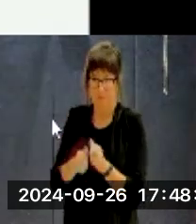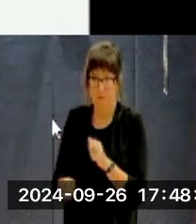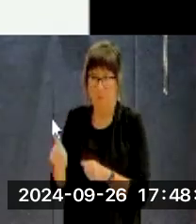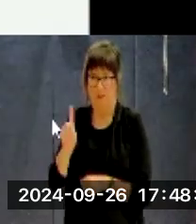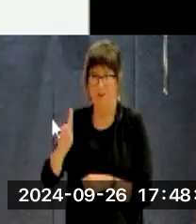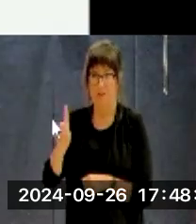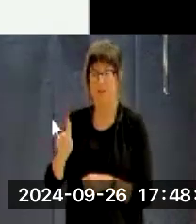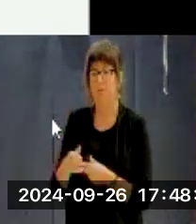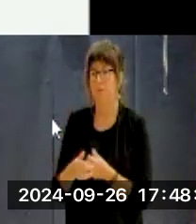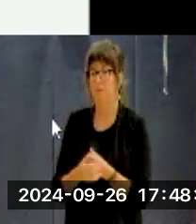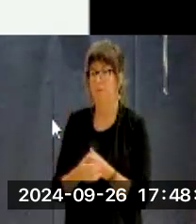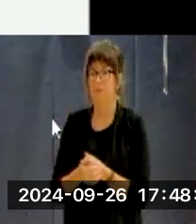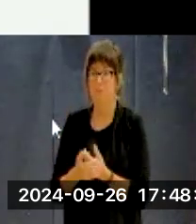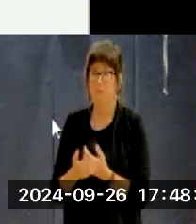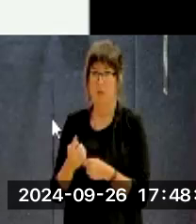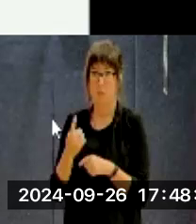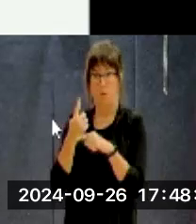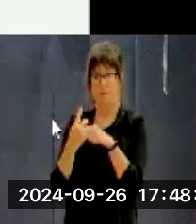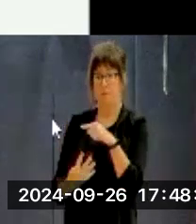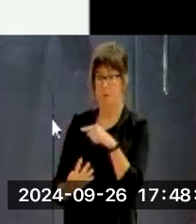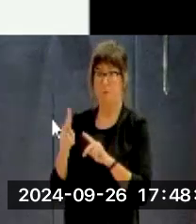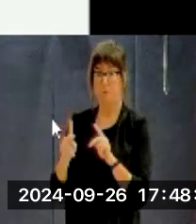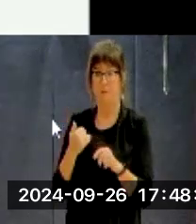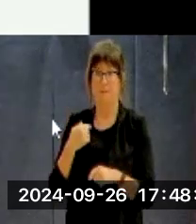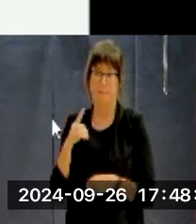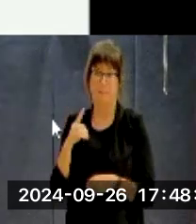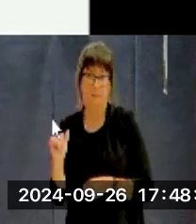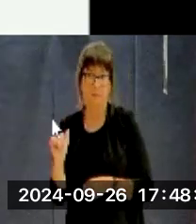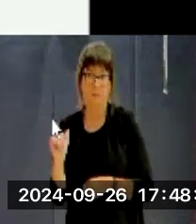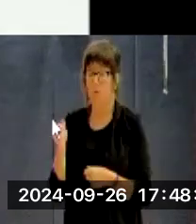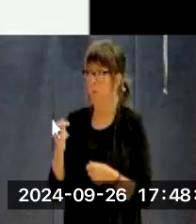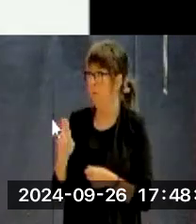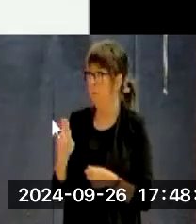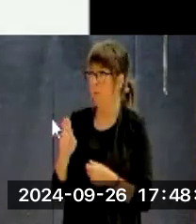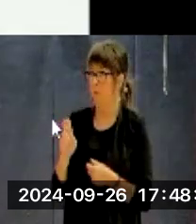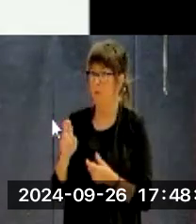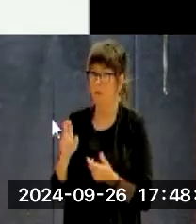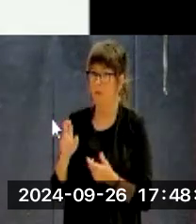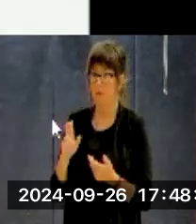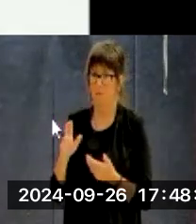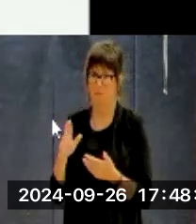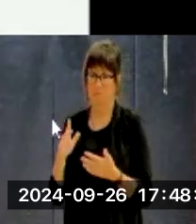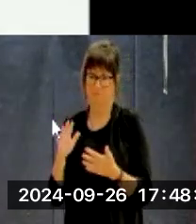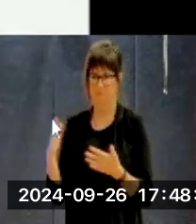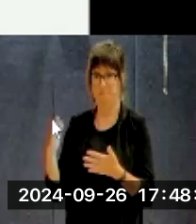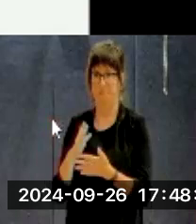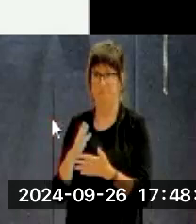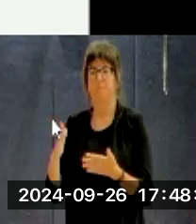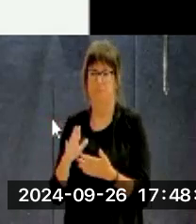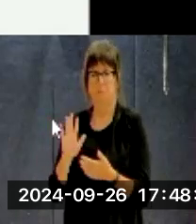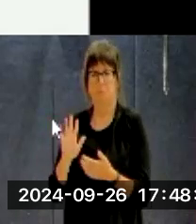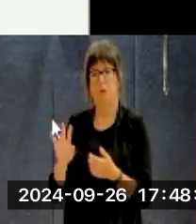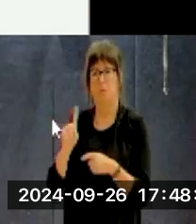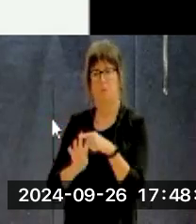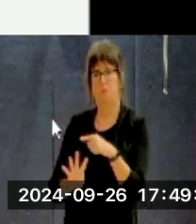whether it's 1 in 4 of us have a disability, or more, more than that, less than that, it's somewhere around there. But a lot of